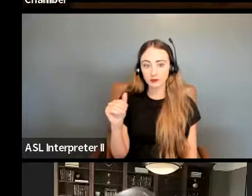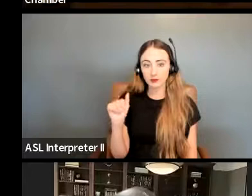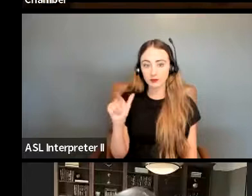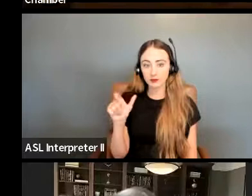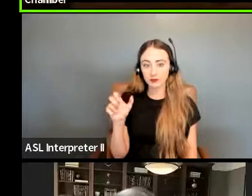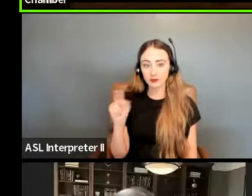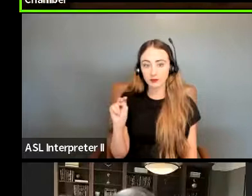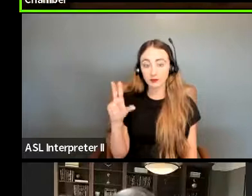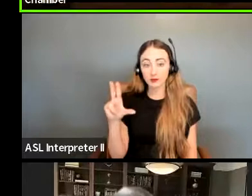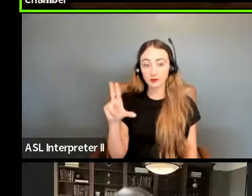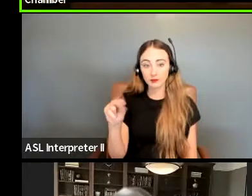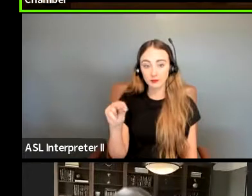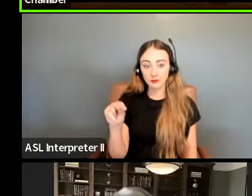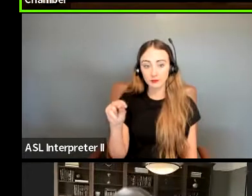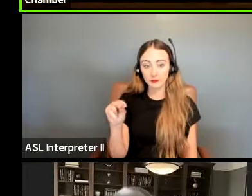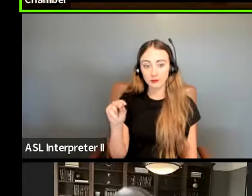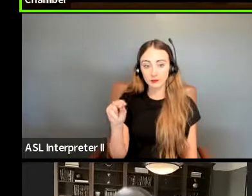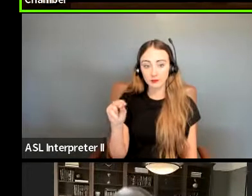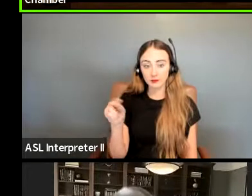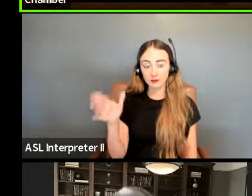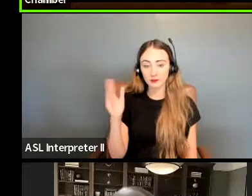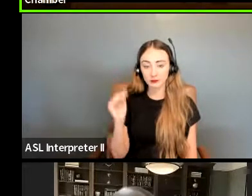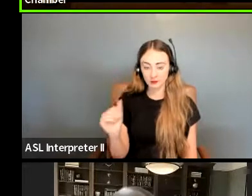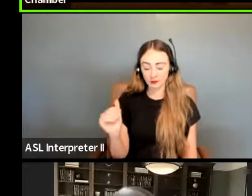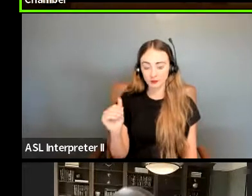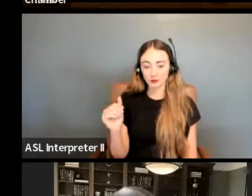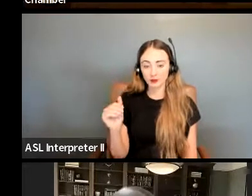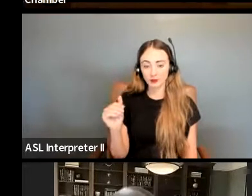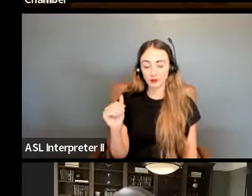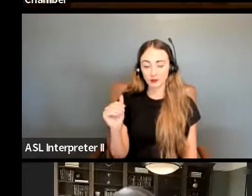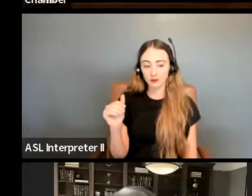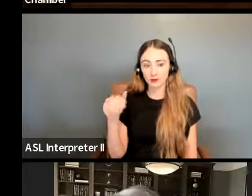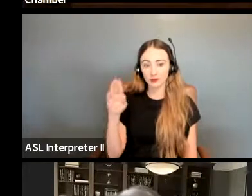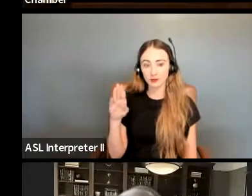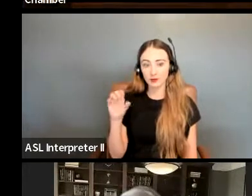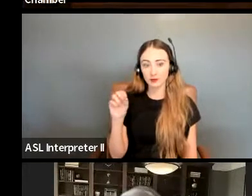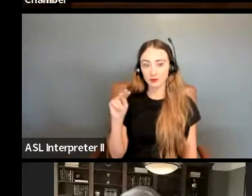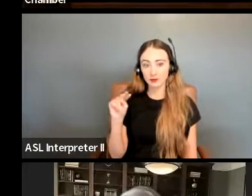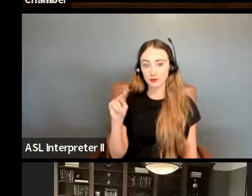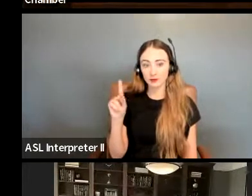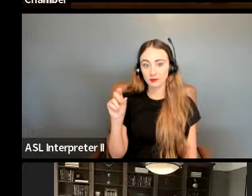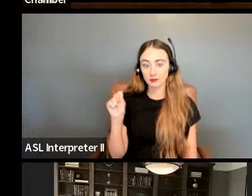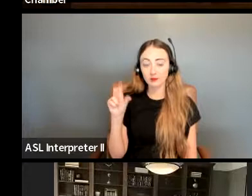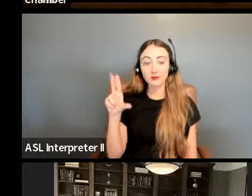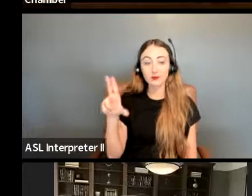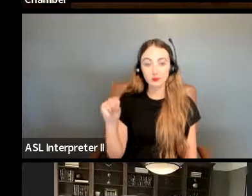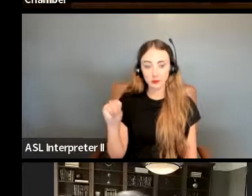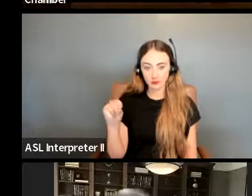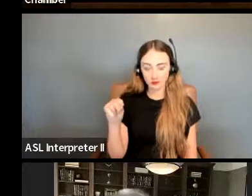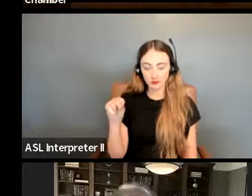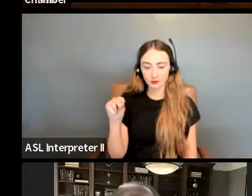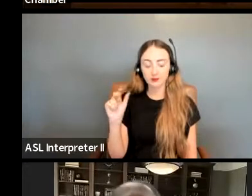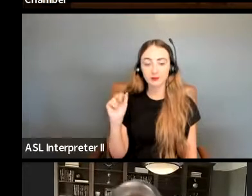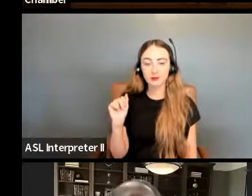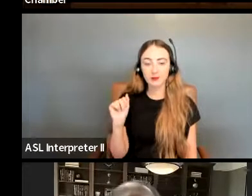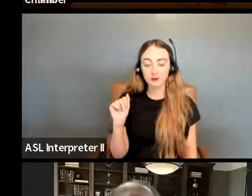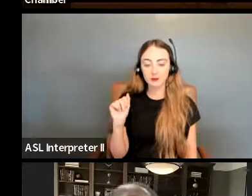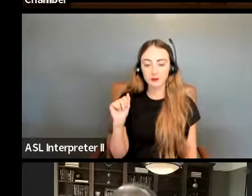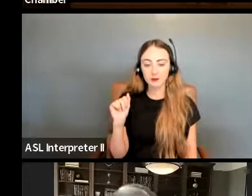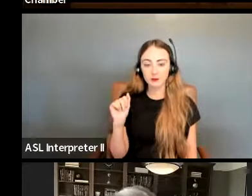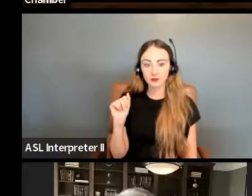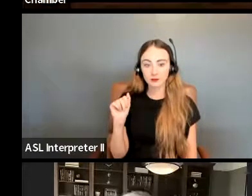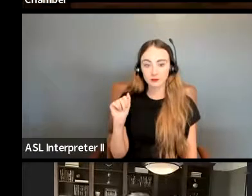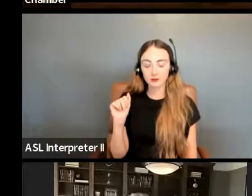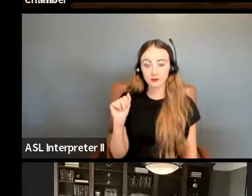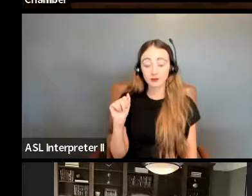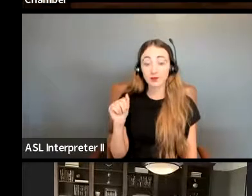Allen? No. Councilmember Allen votes no. Councilmember Bonds? No. Councilmember Bonds votes no.